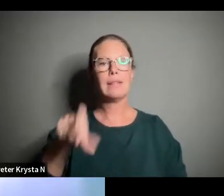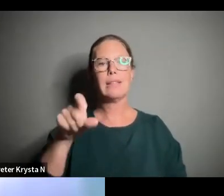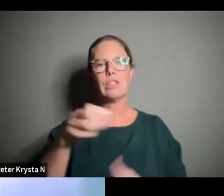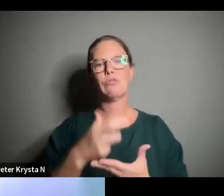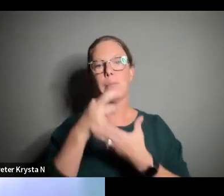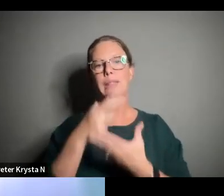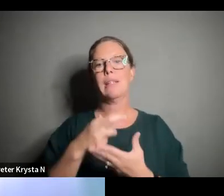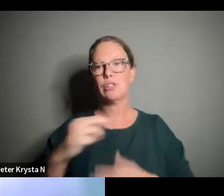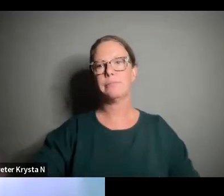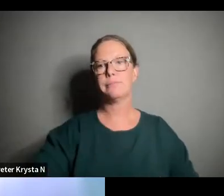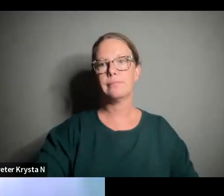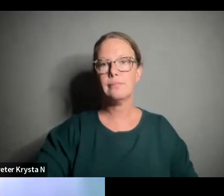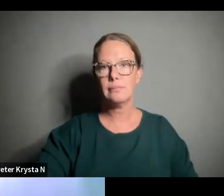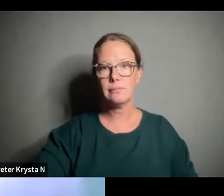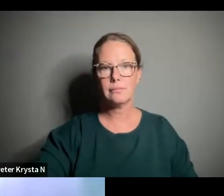area. So.